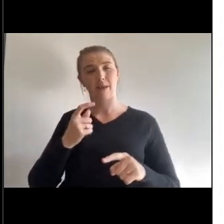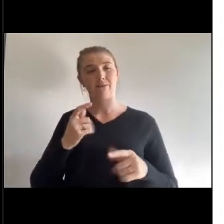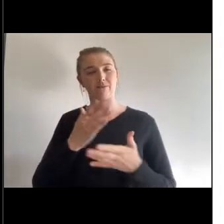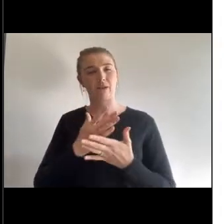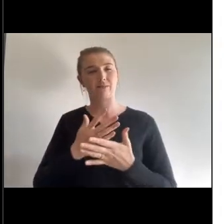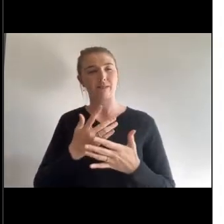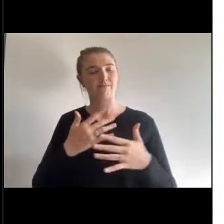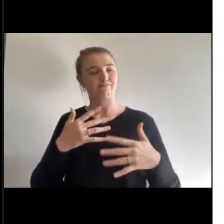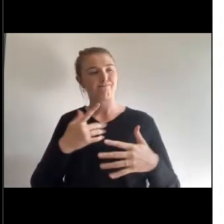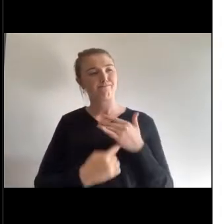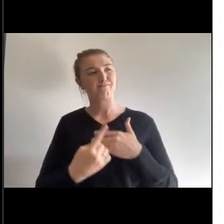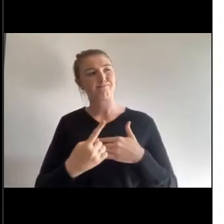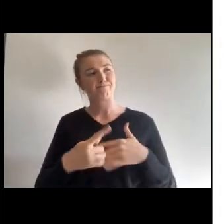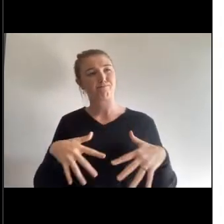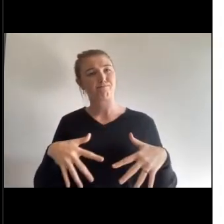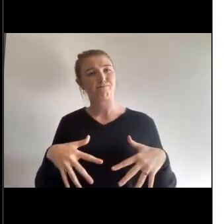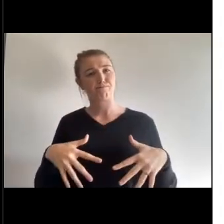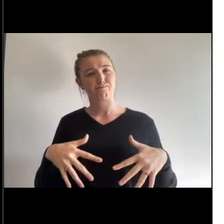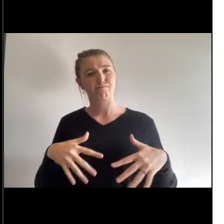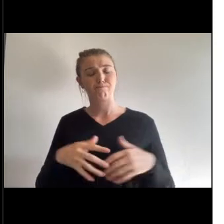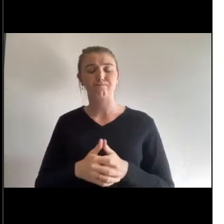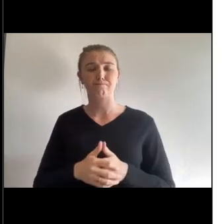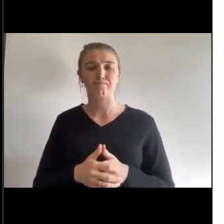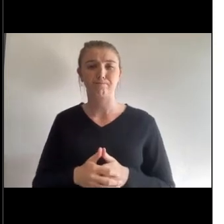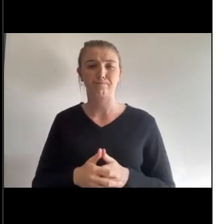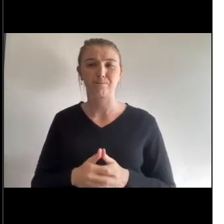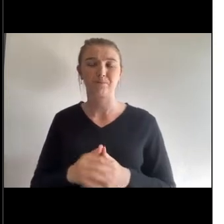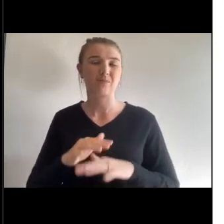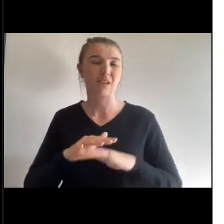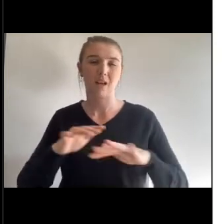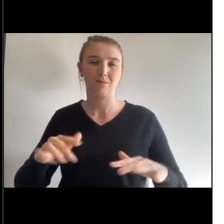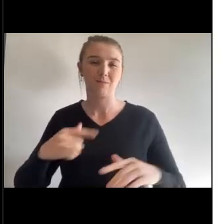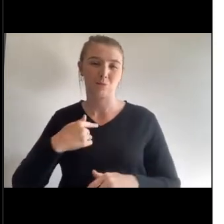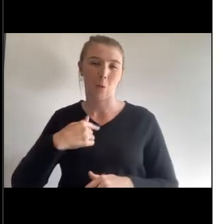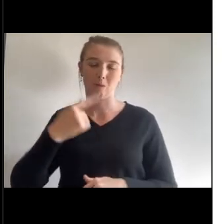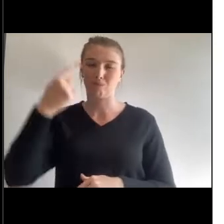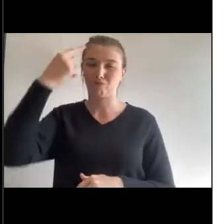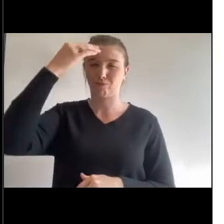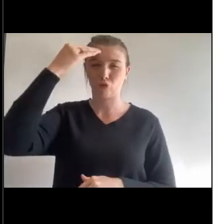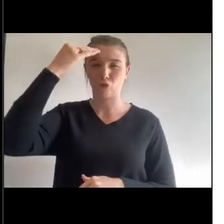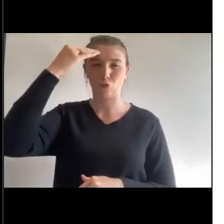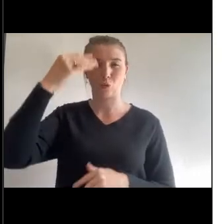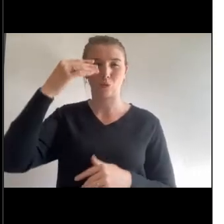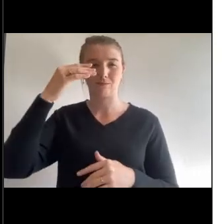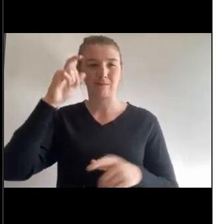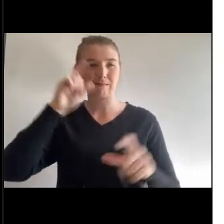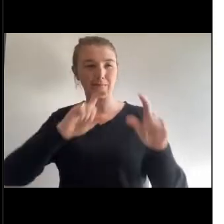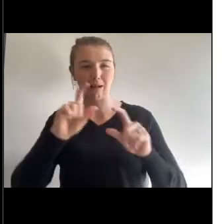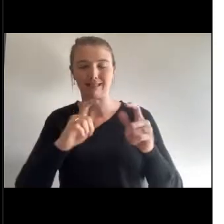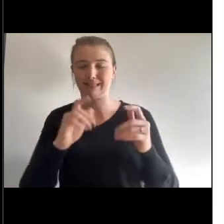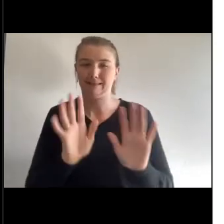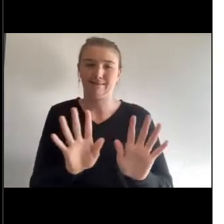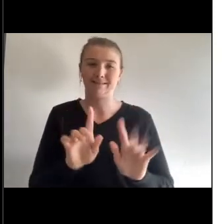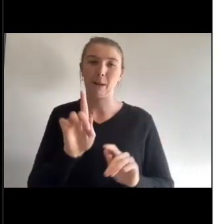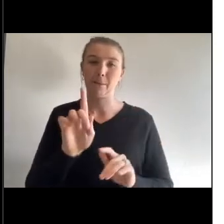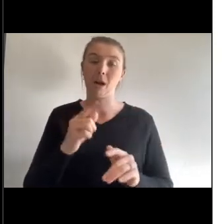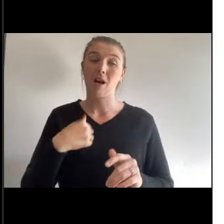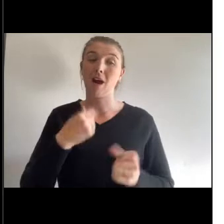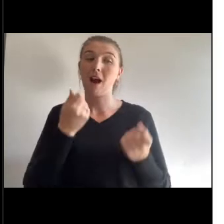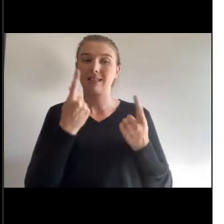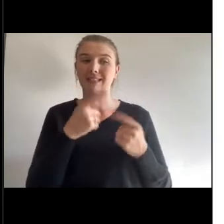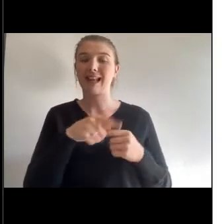And again, as I say, I'm not a neuroscientist, but what I understand is that the pain of not belonging creates a